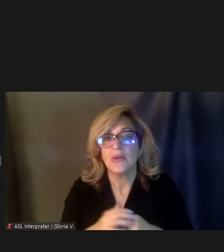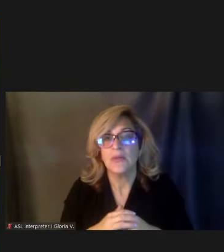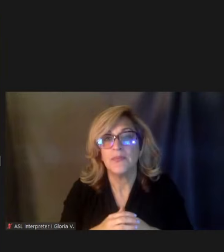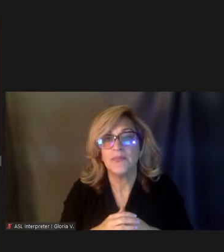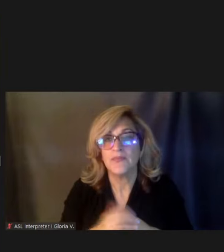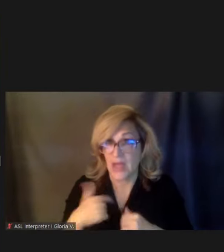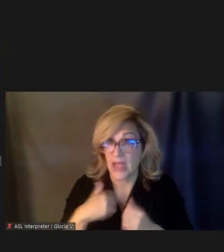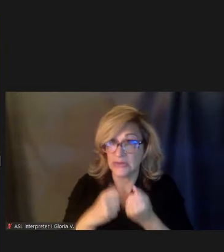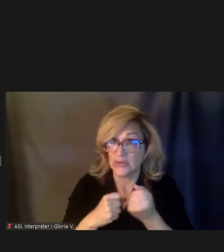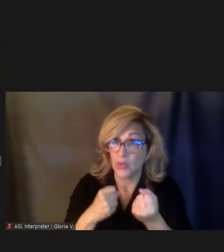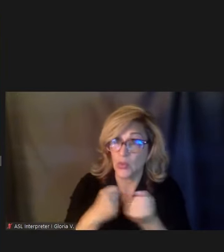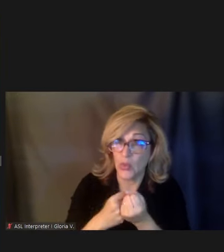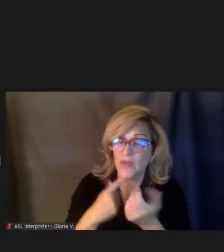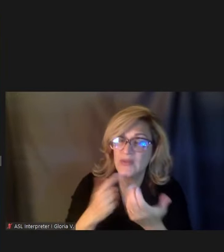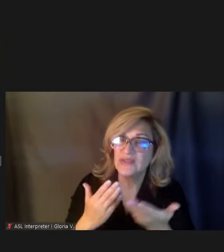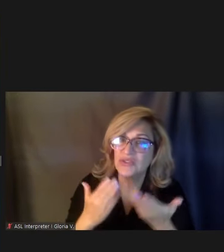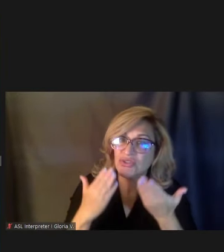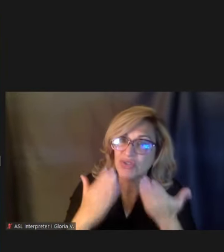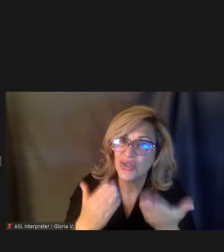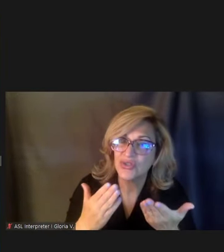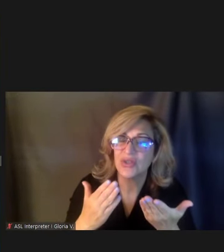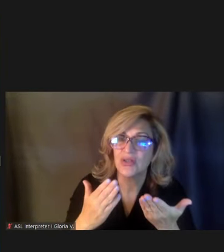I support the